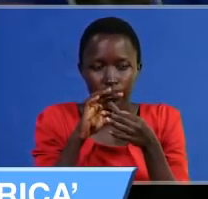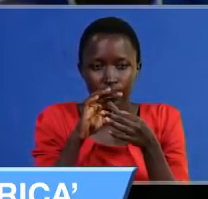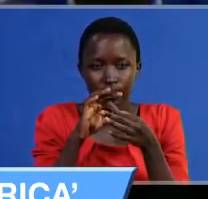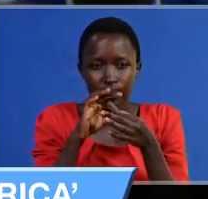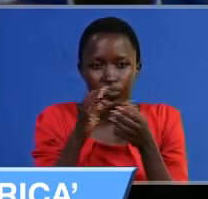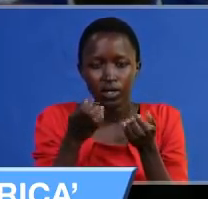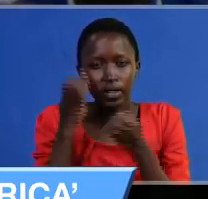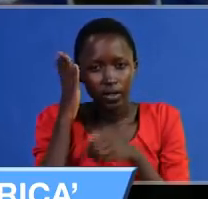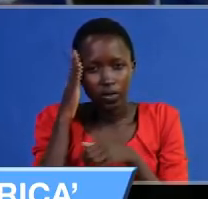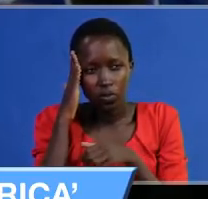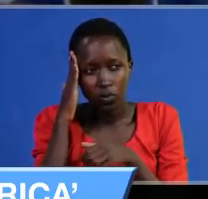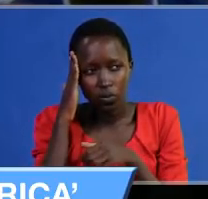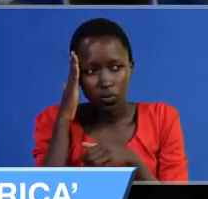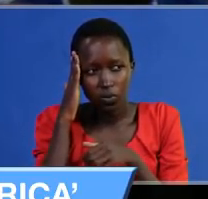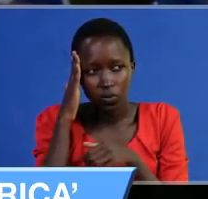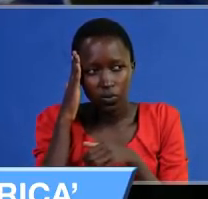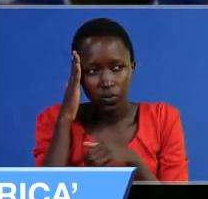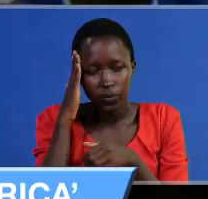we need to know